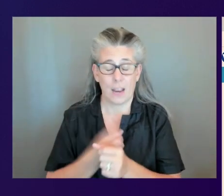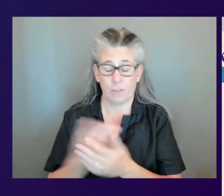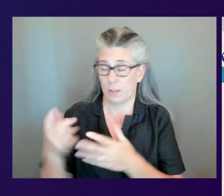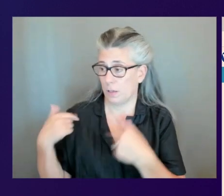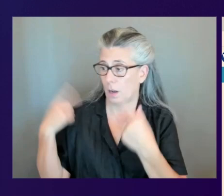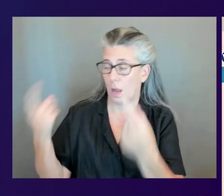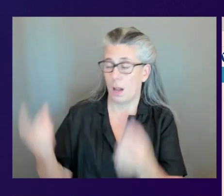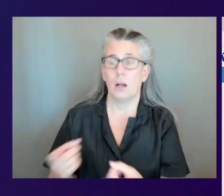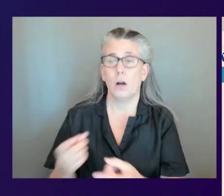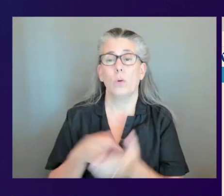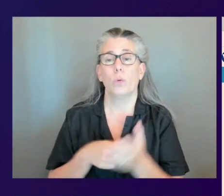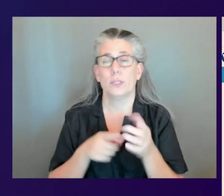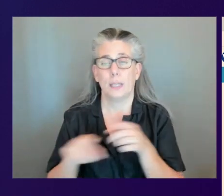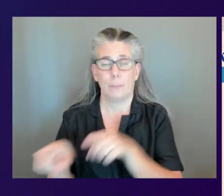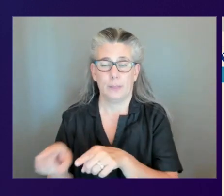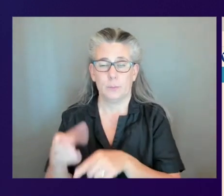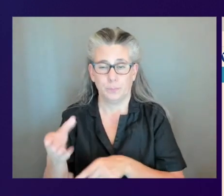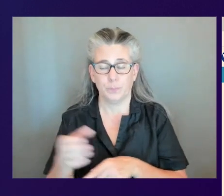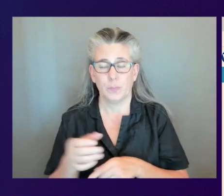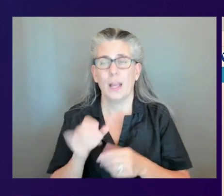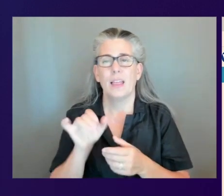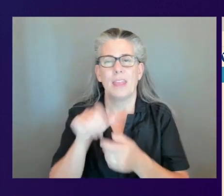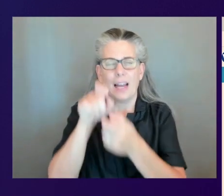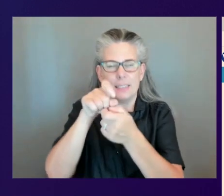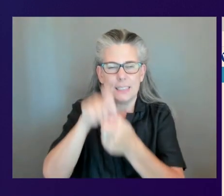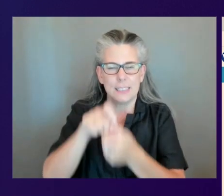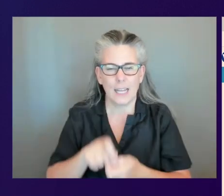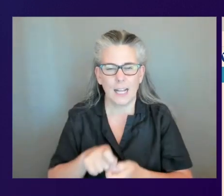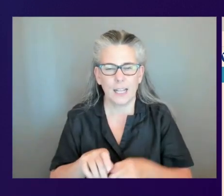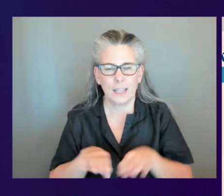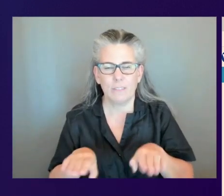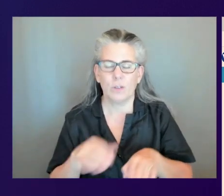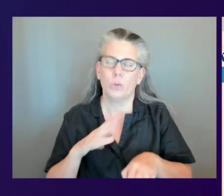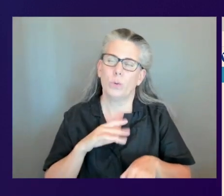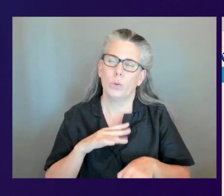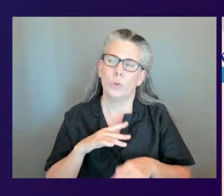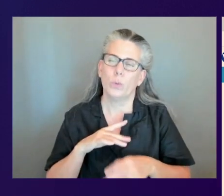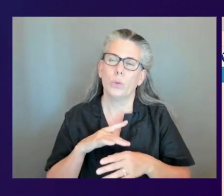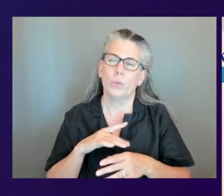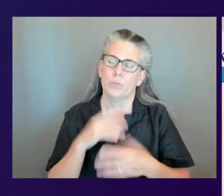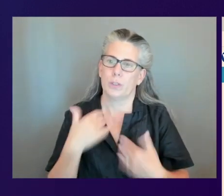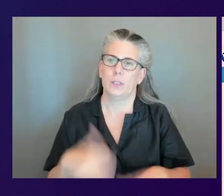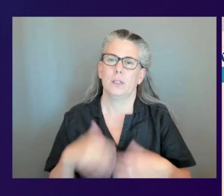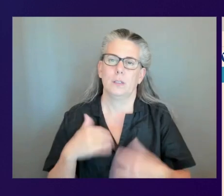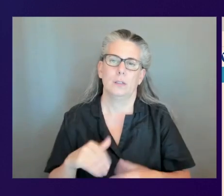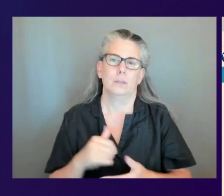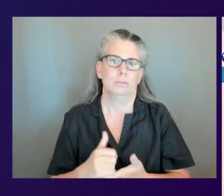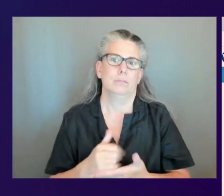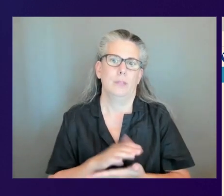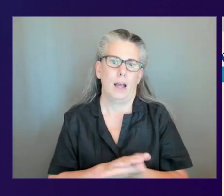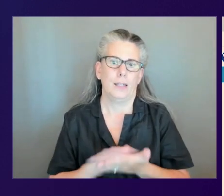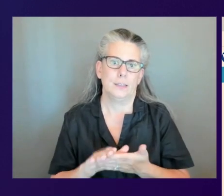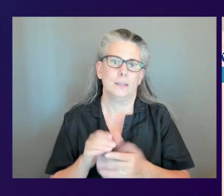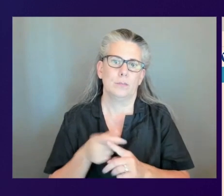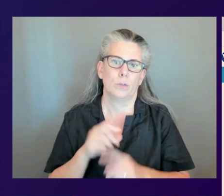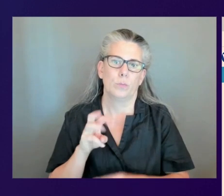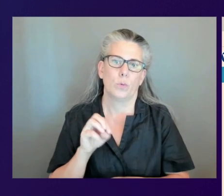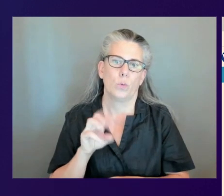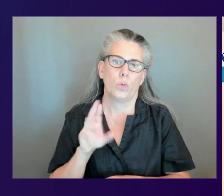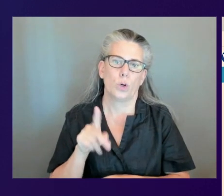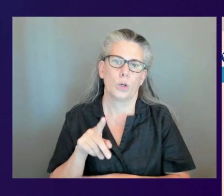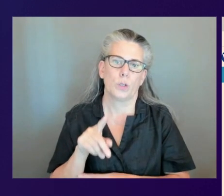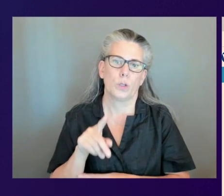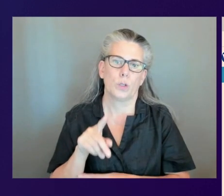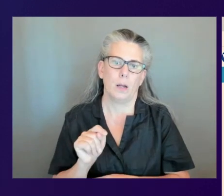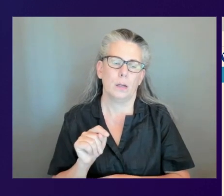where that granularity comes in that I was talking about that I really love from Workspot. Yeah, why is this so important to see this granularity? So